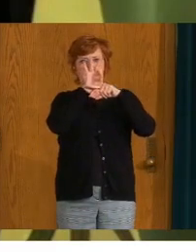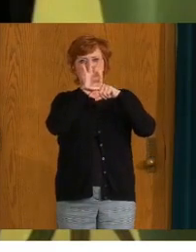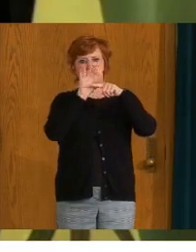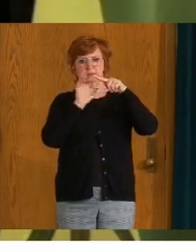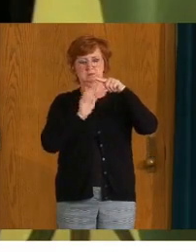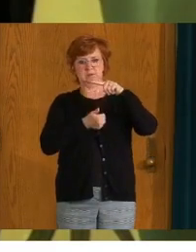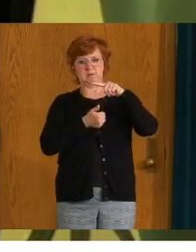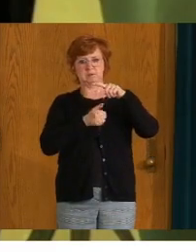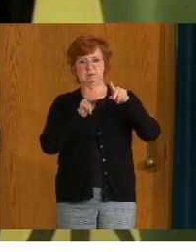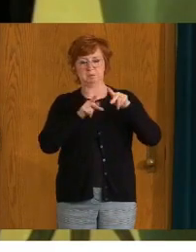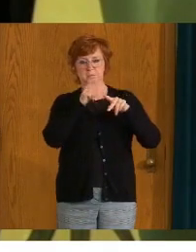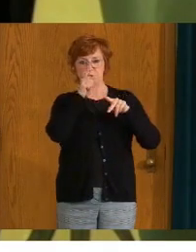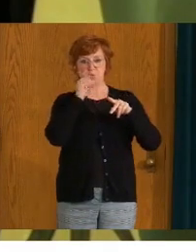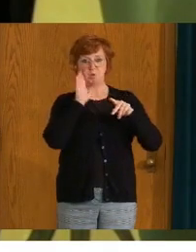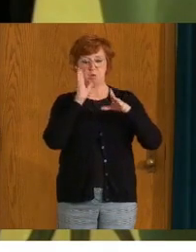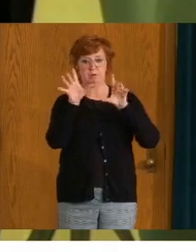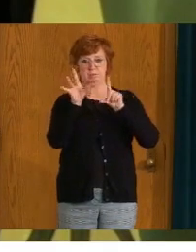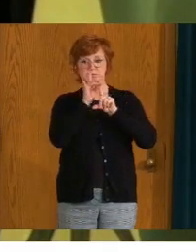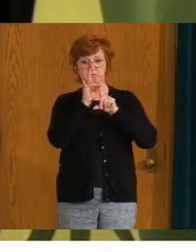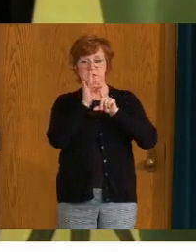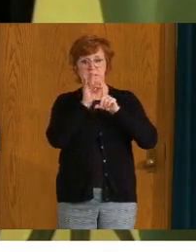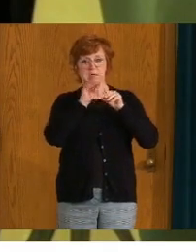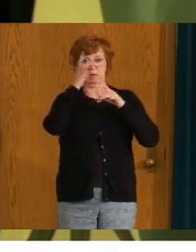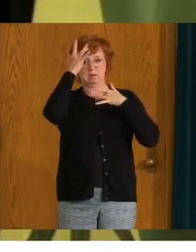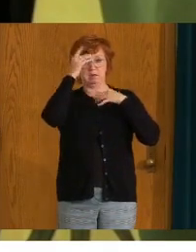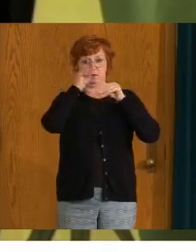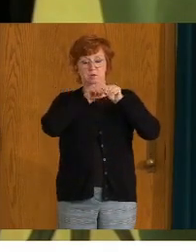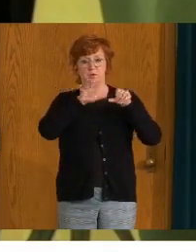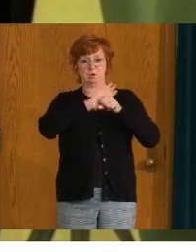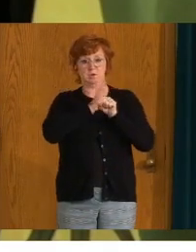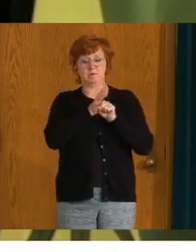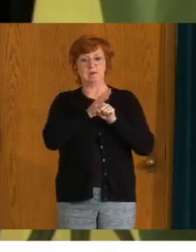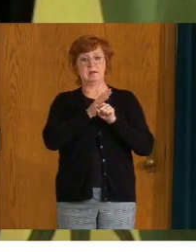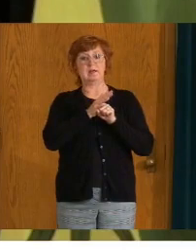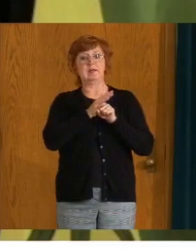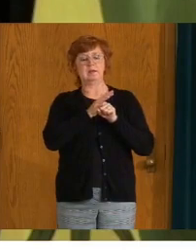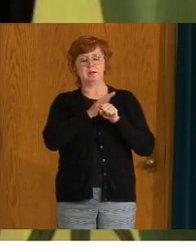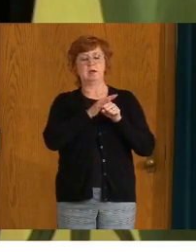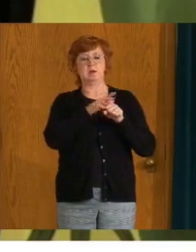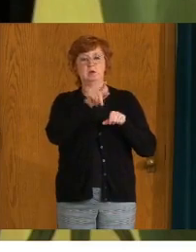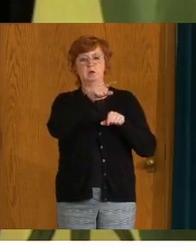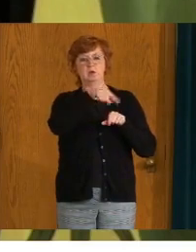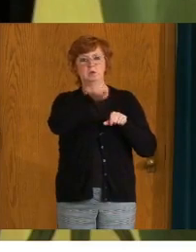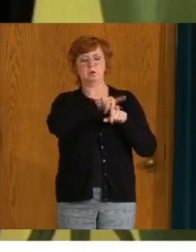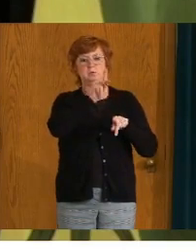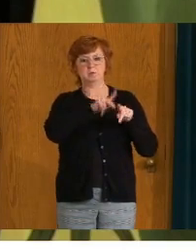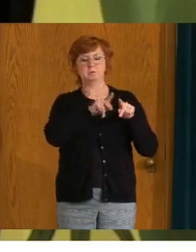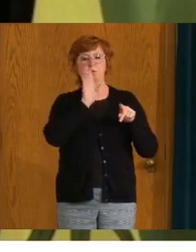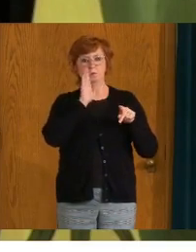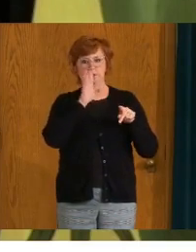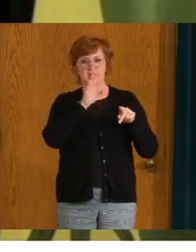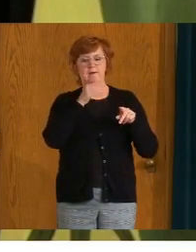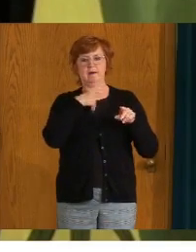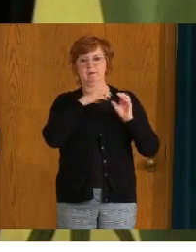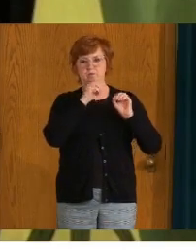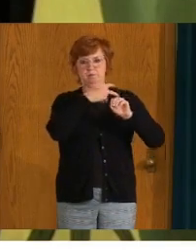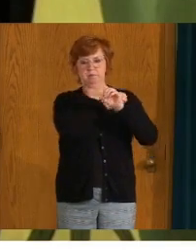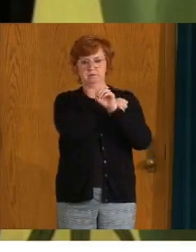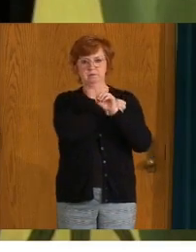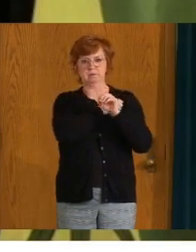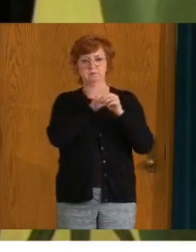in the months and days and months ahead will be people that have chosen not to be vaccinated. Over 9 out of 10. Over 80